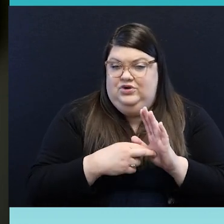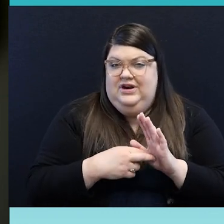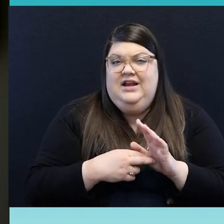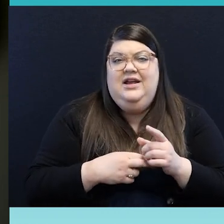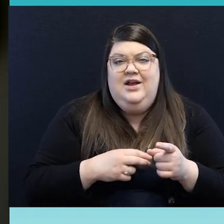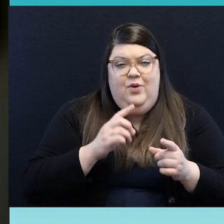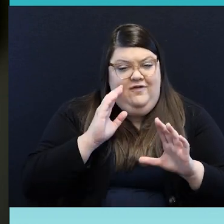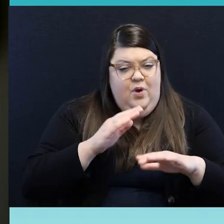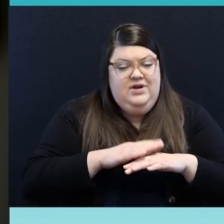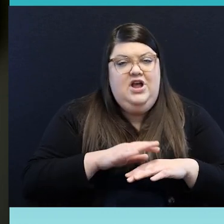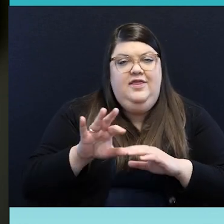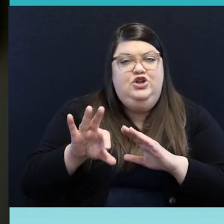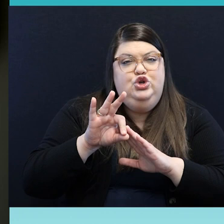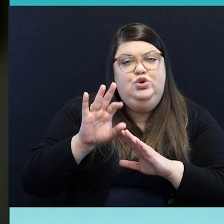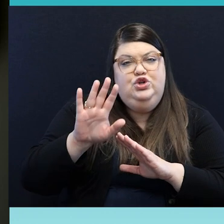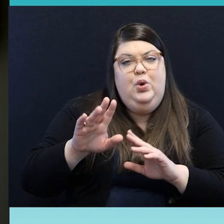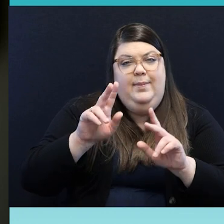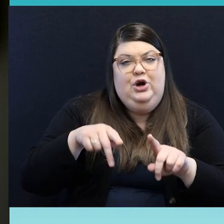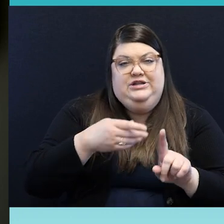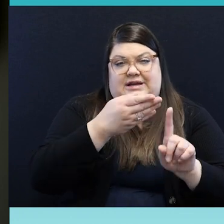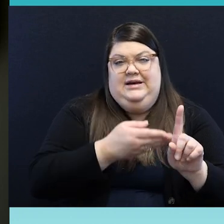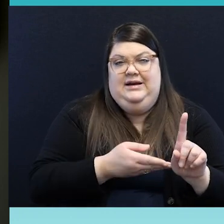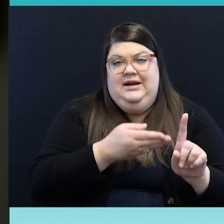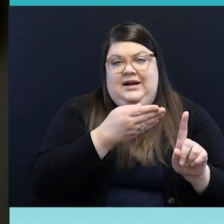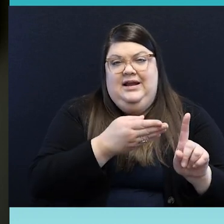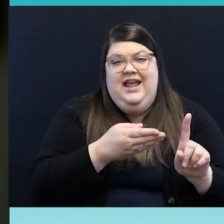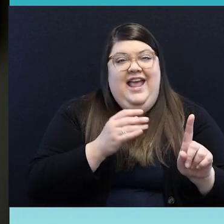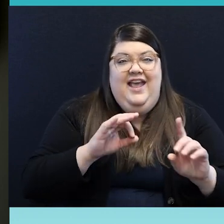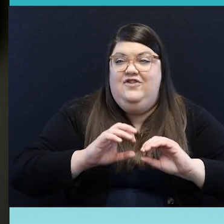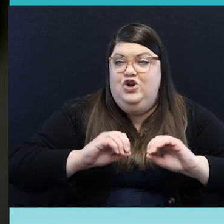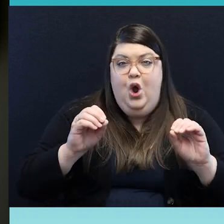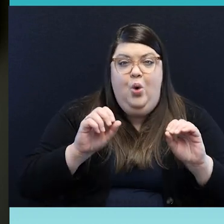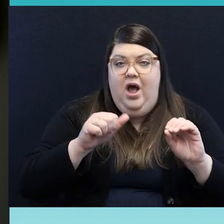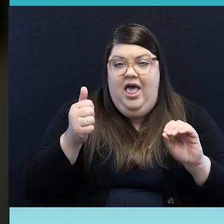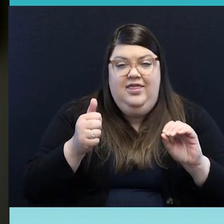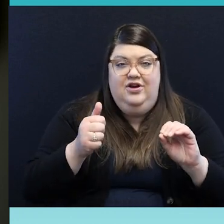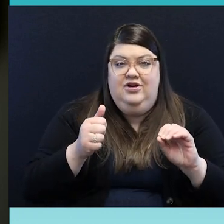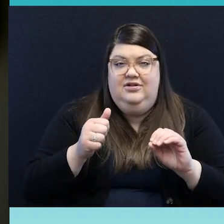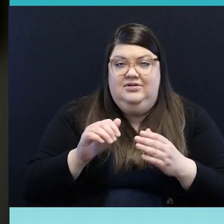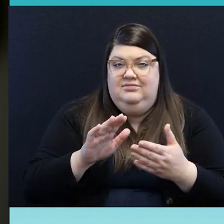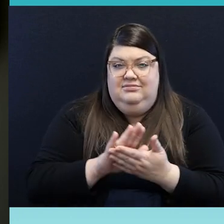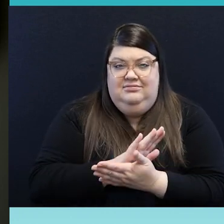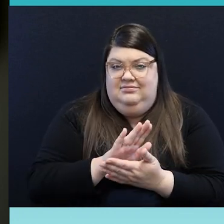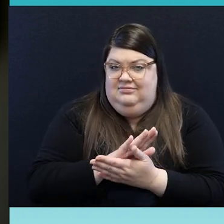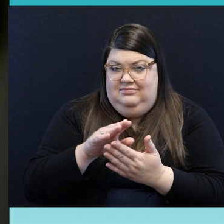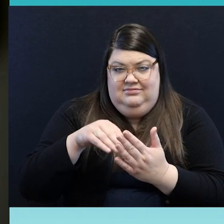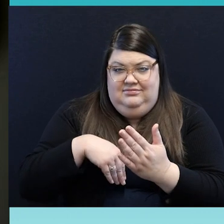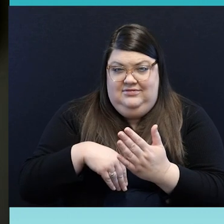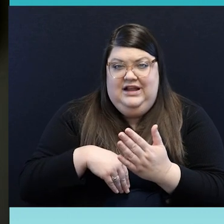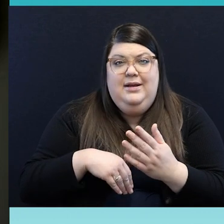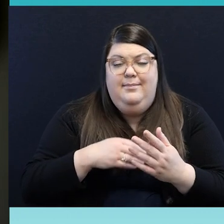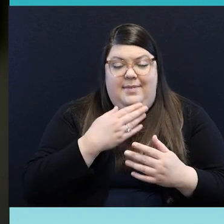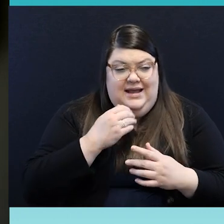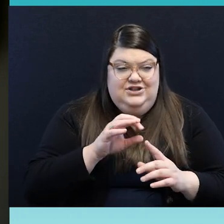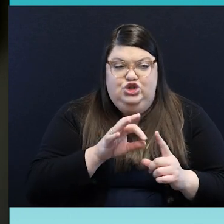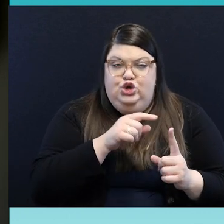person campaign. If you do no other document, then choose and document the person that you want to be your voice for your